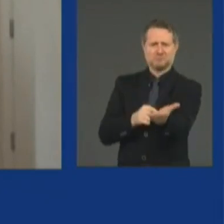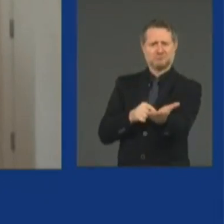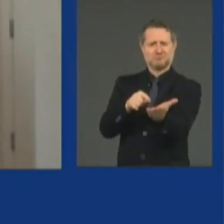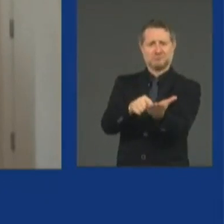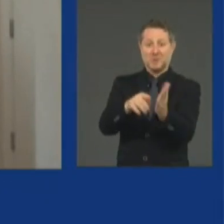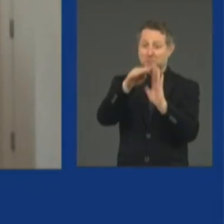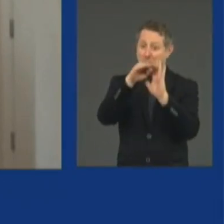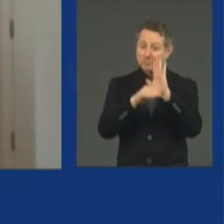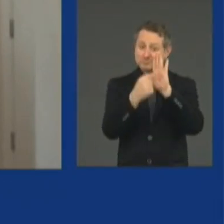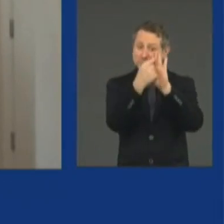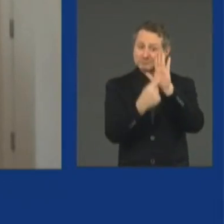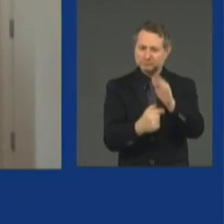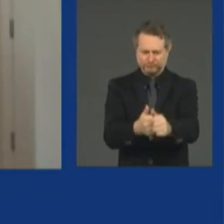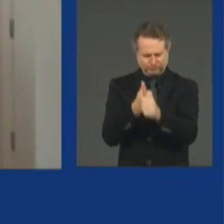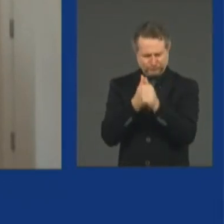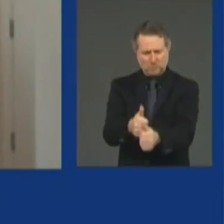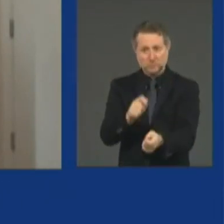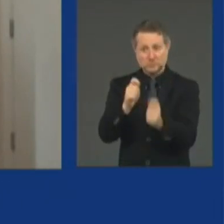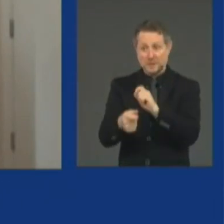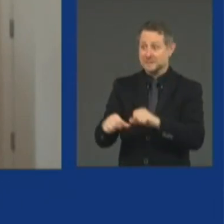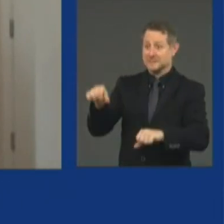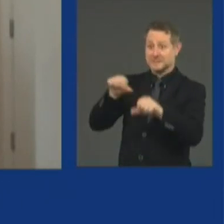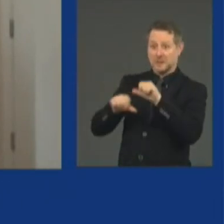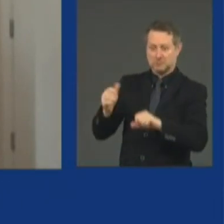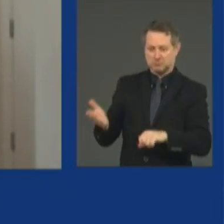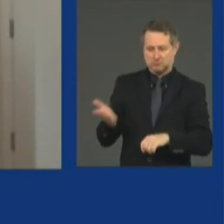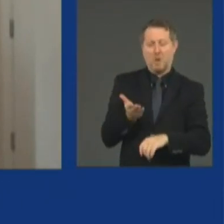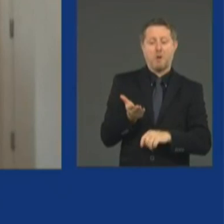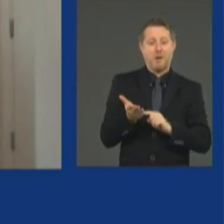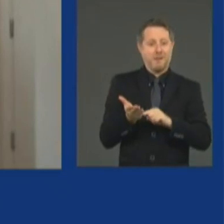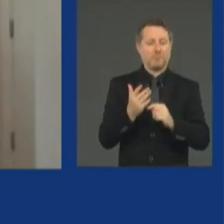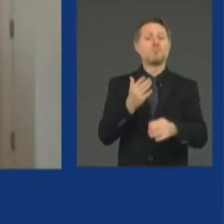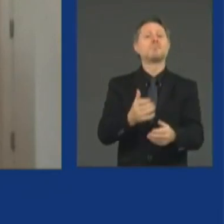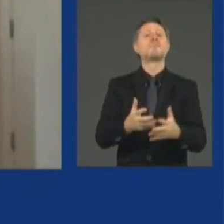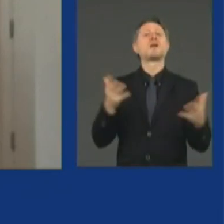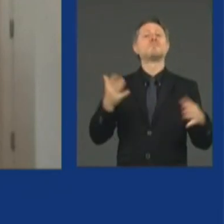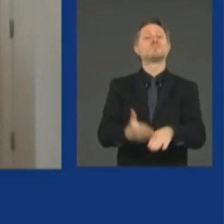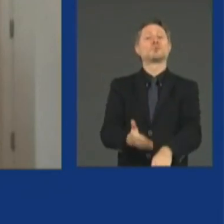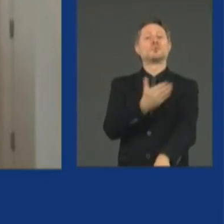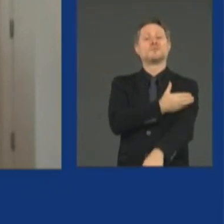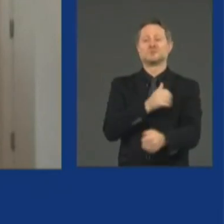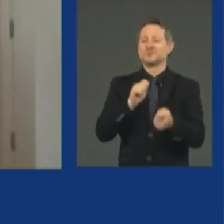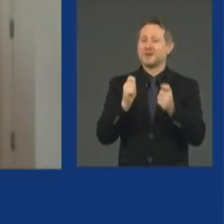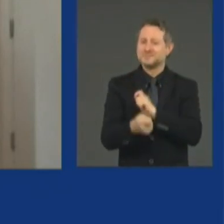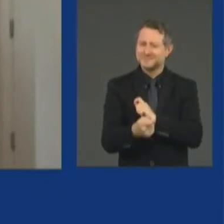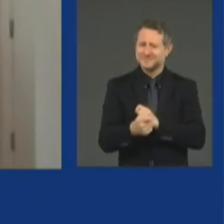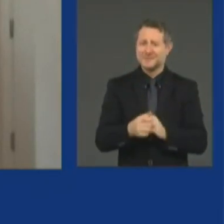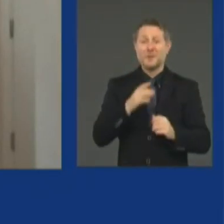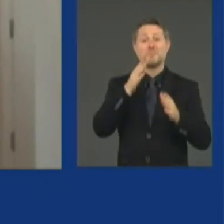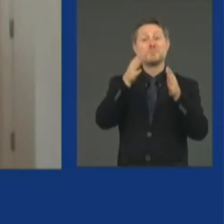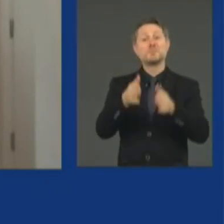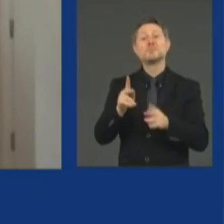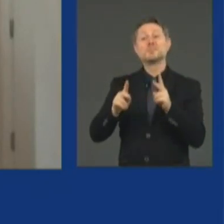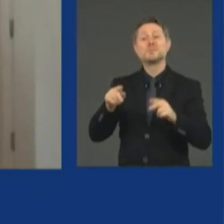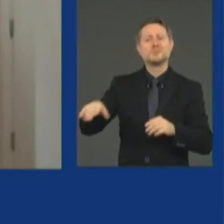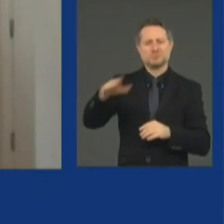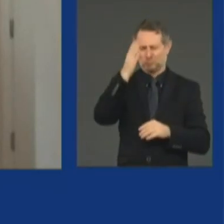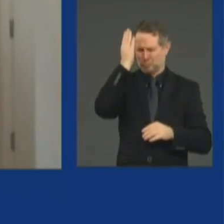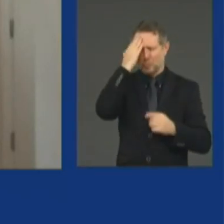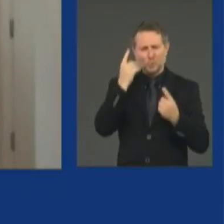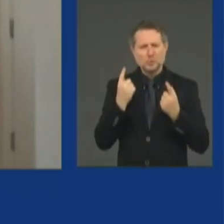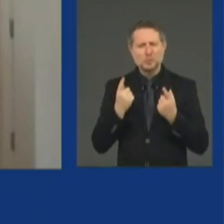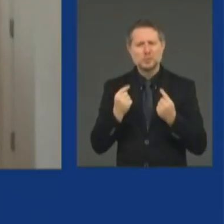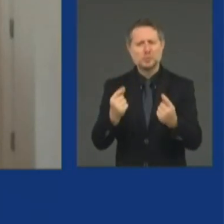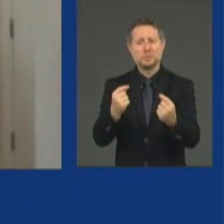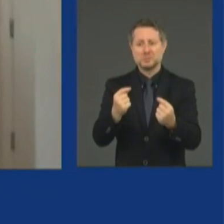by science. And I think the sacrifices people have made and will continue to make deserves an applause. The leadership